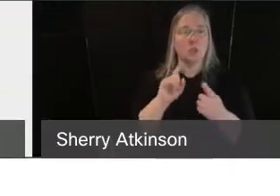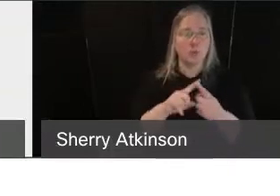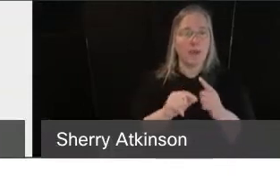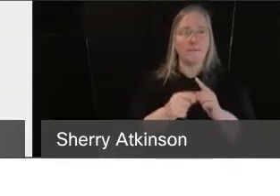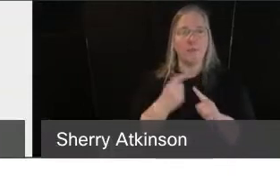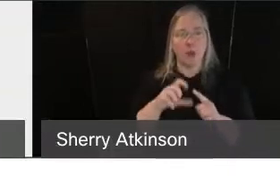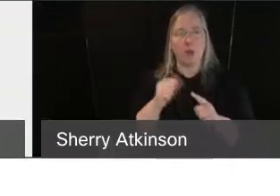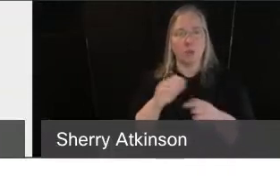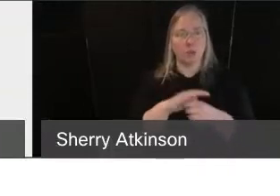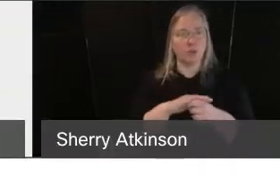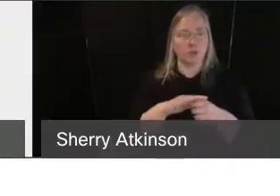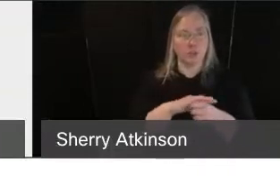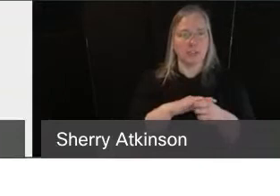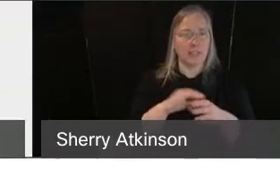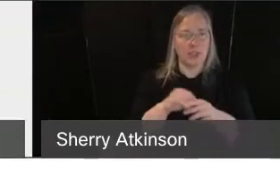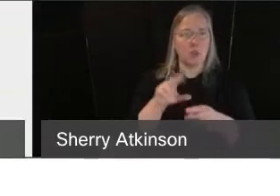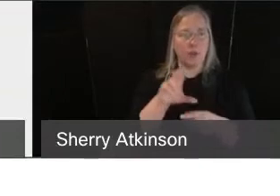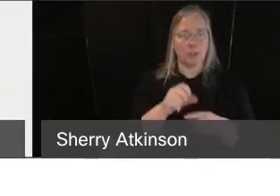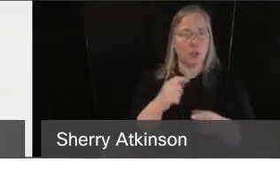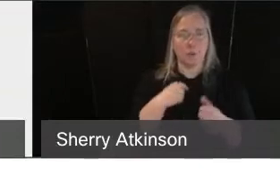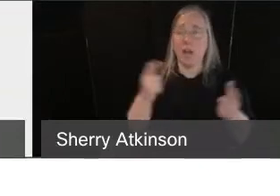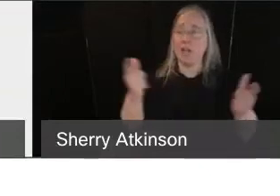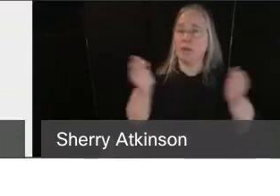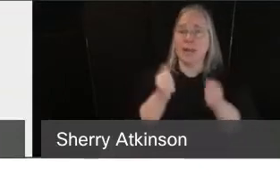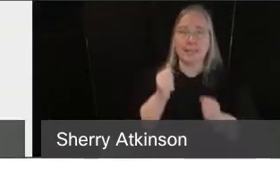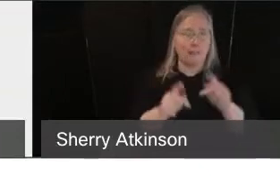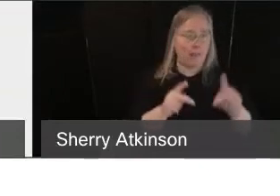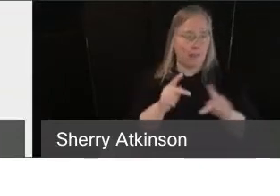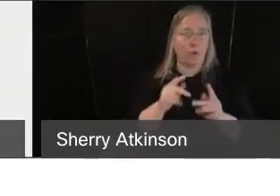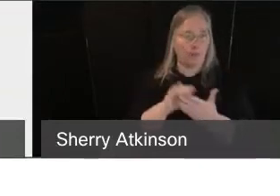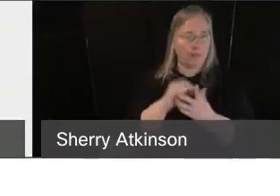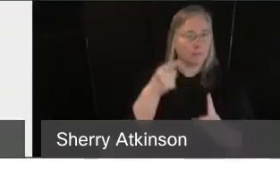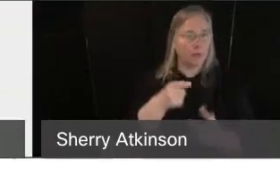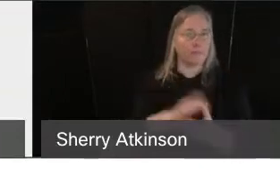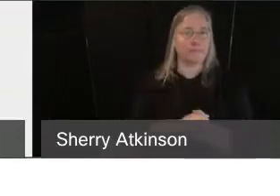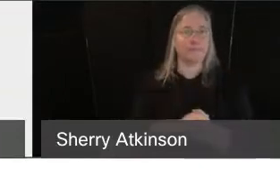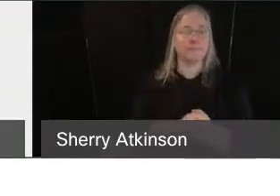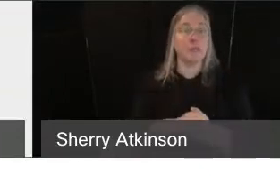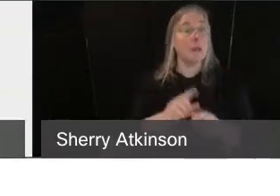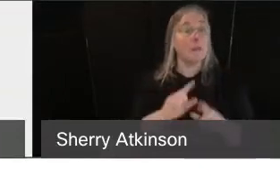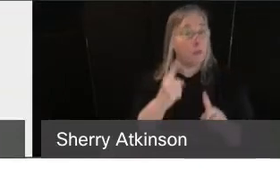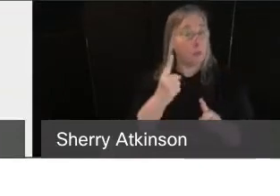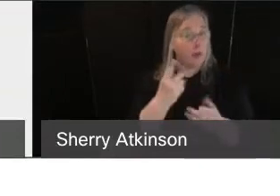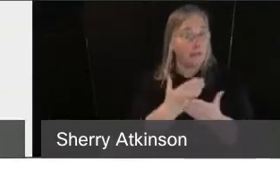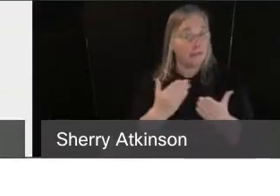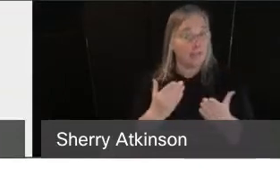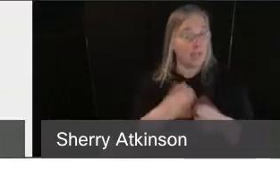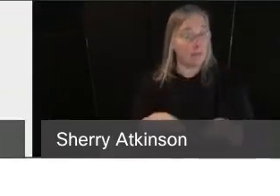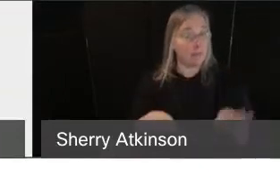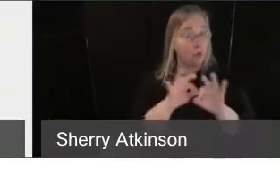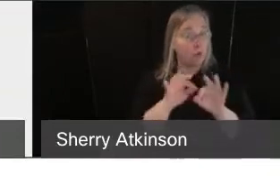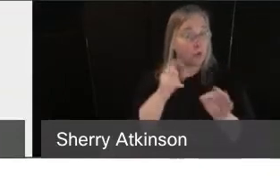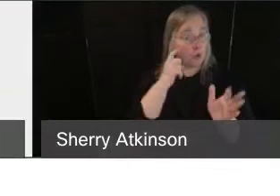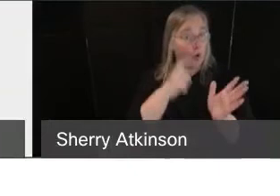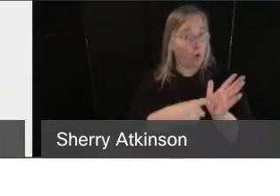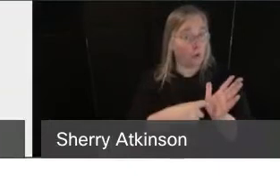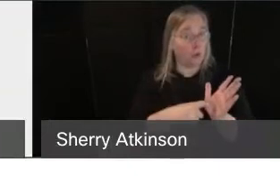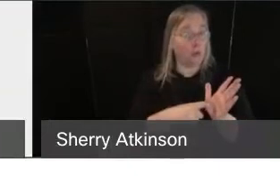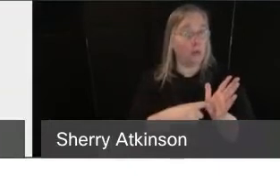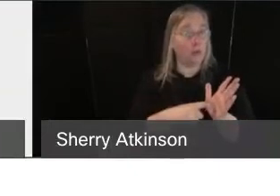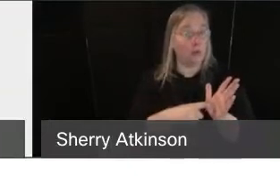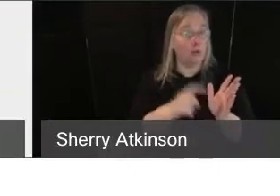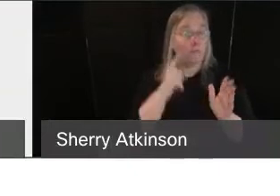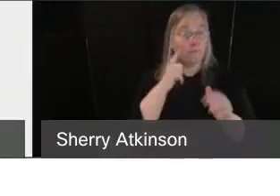international migration. So we're attracting people. However, one of the things that's important to note in terms of the